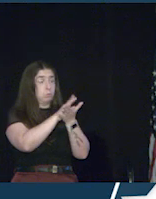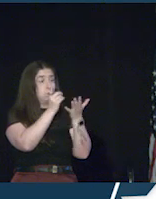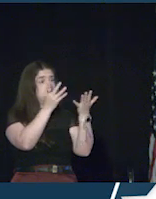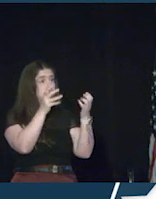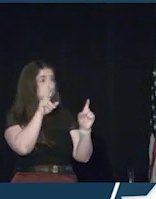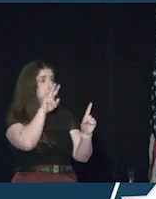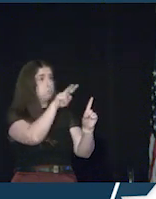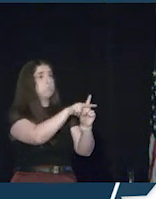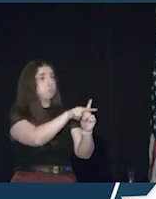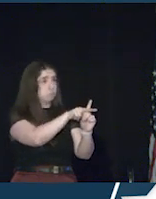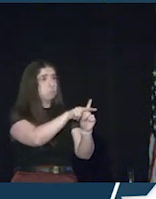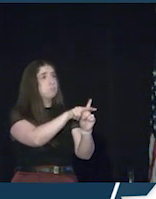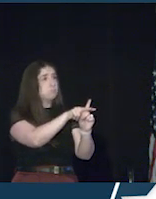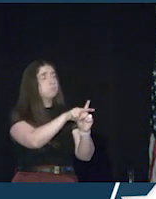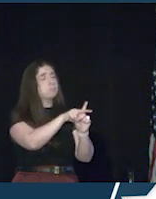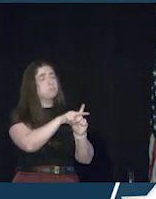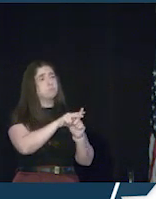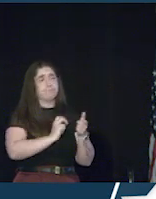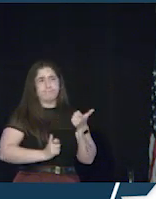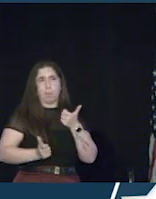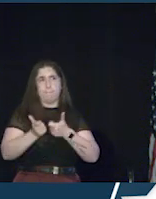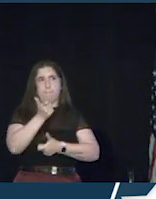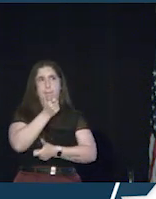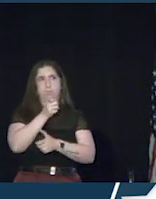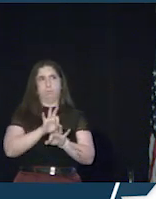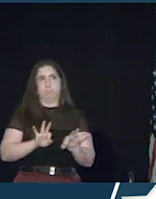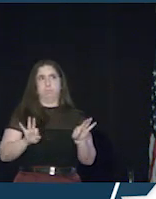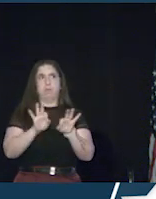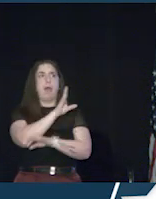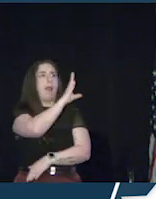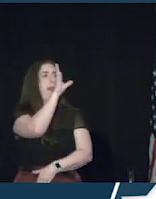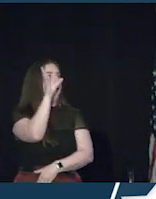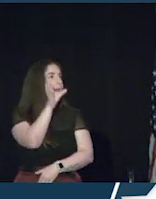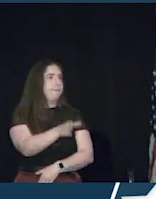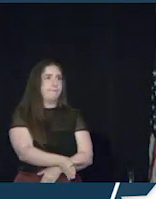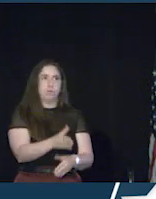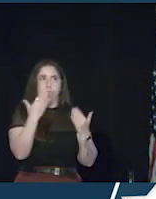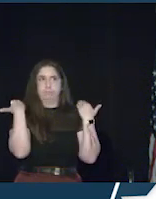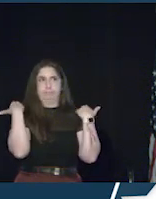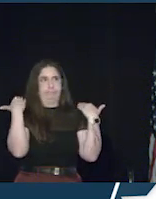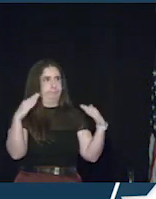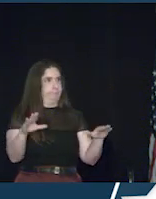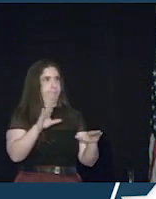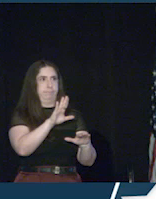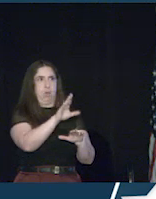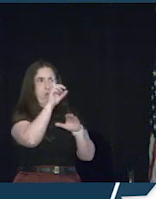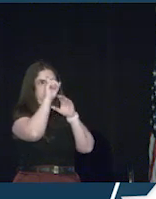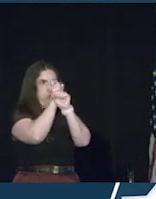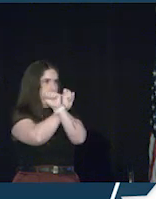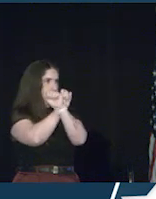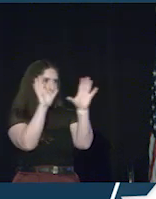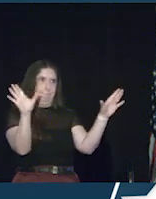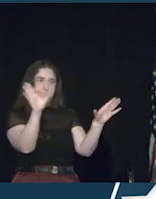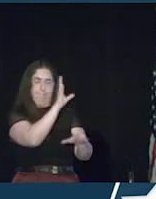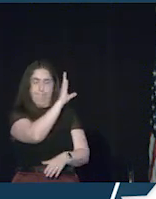Most importantly, never, ever give up on your dreams.